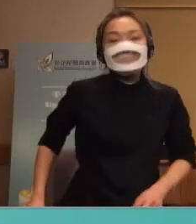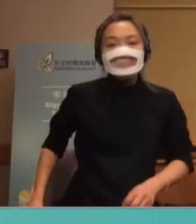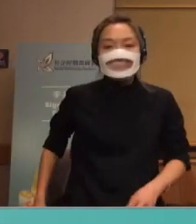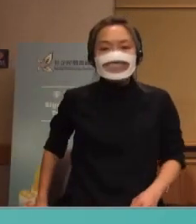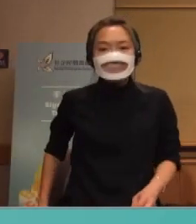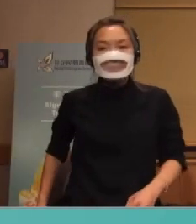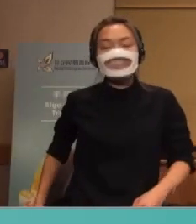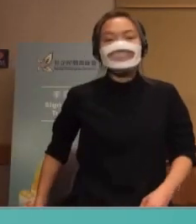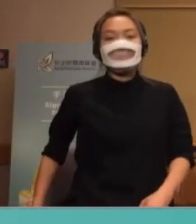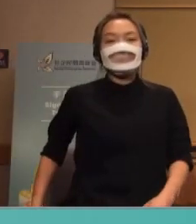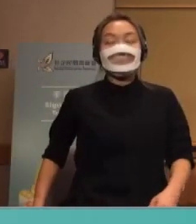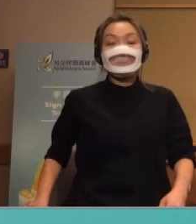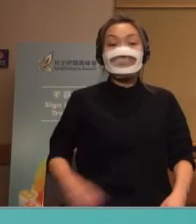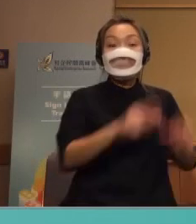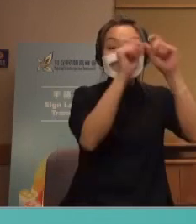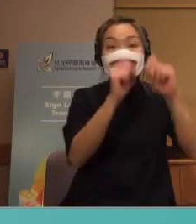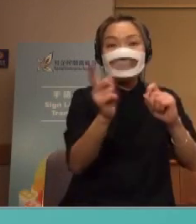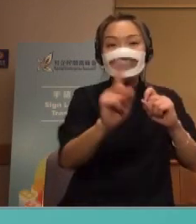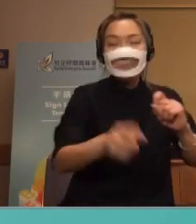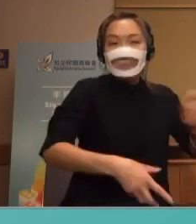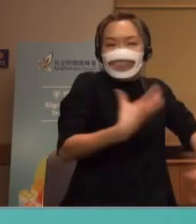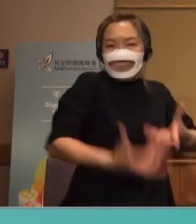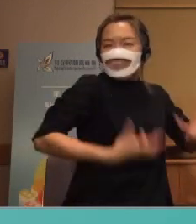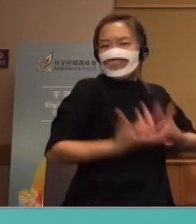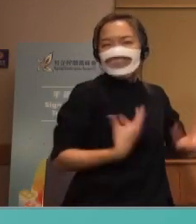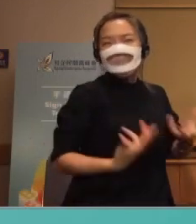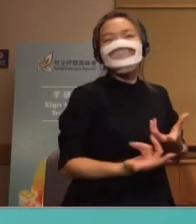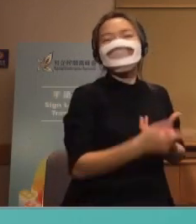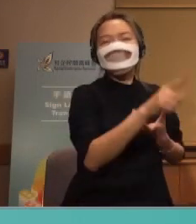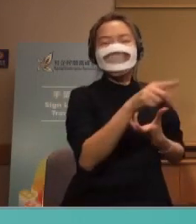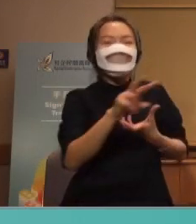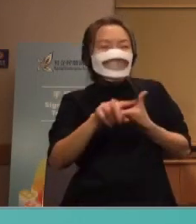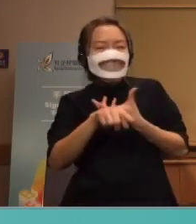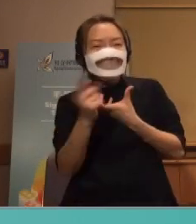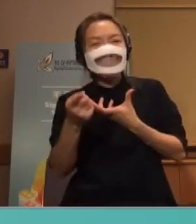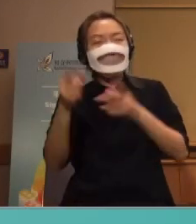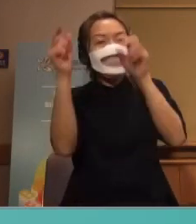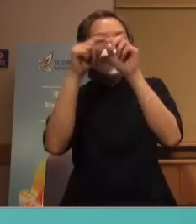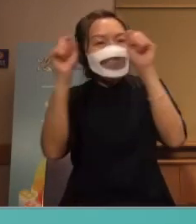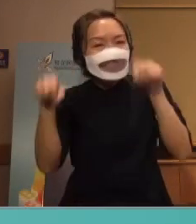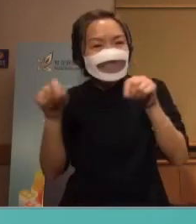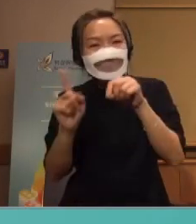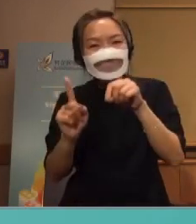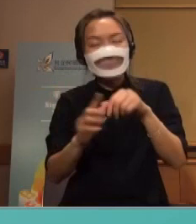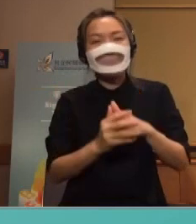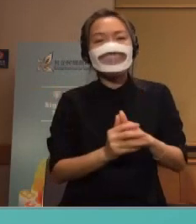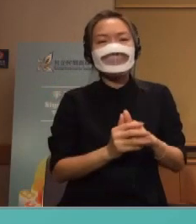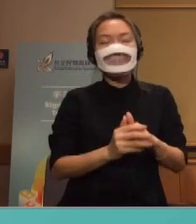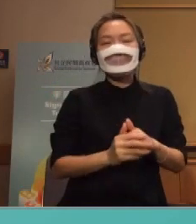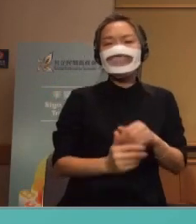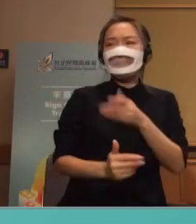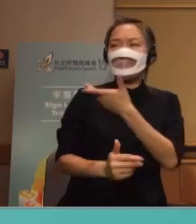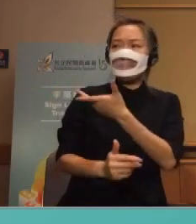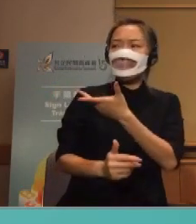a philosophical, conceptual question is, how do you then turn degen into impact so that to be a degen is actually